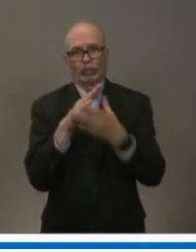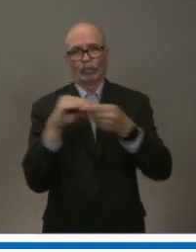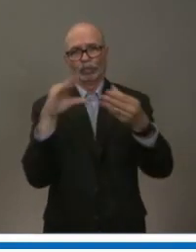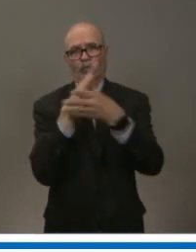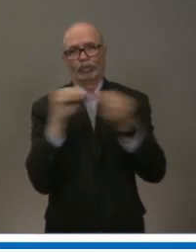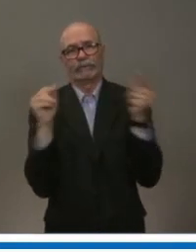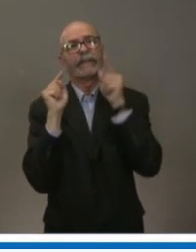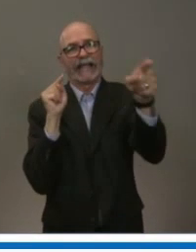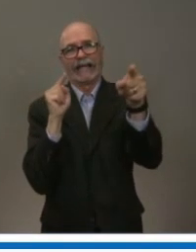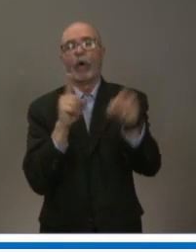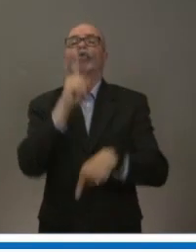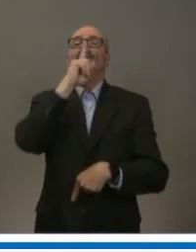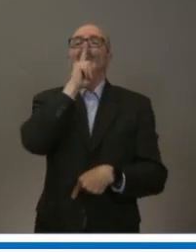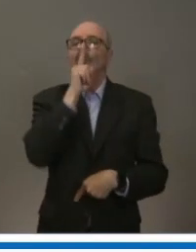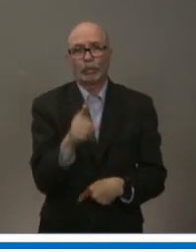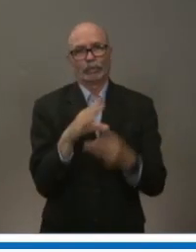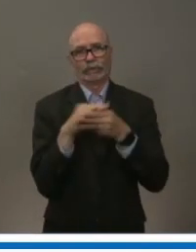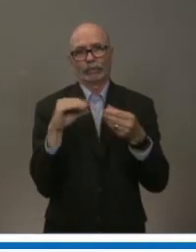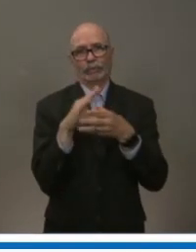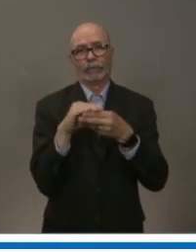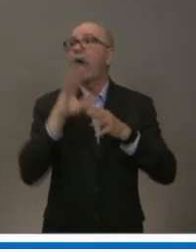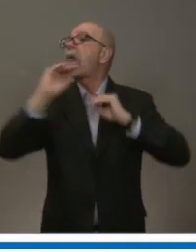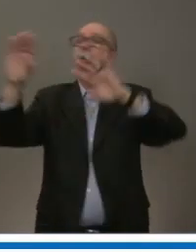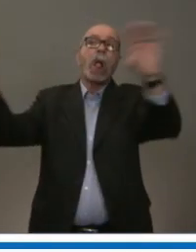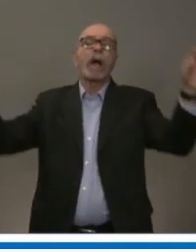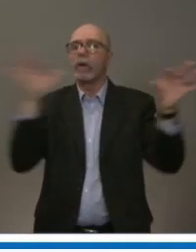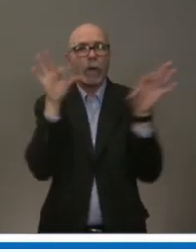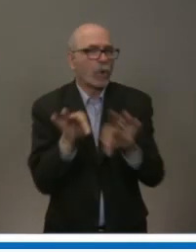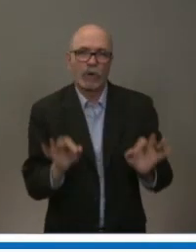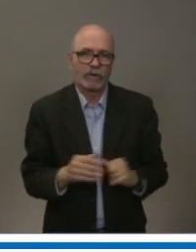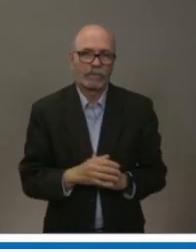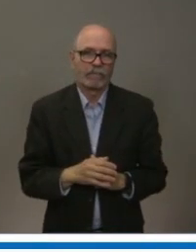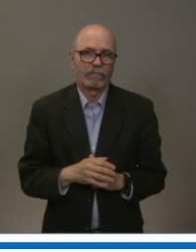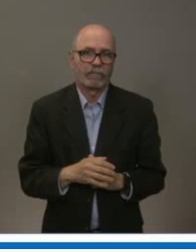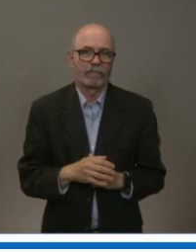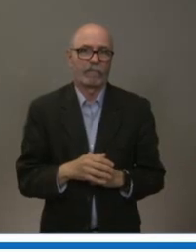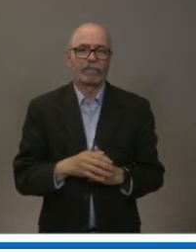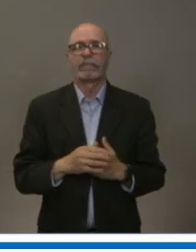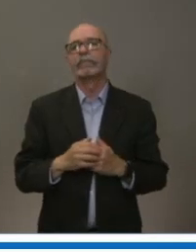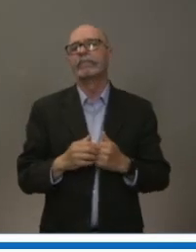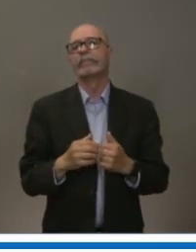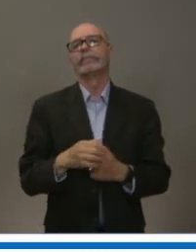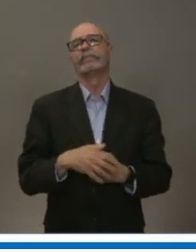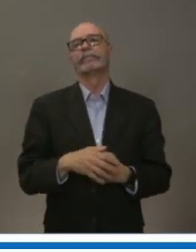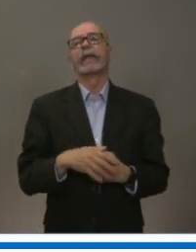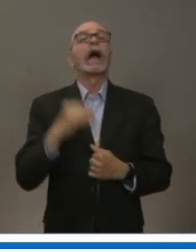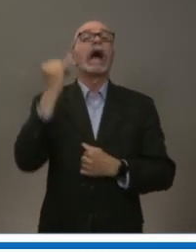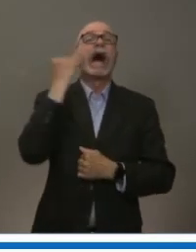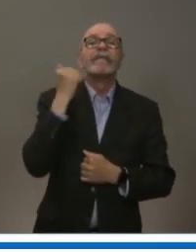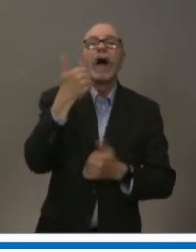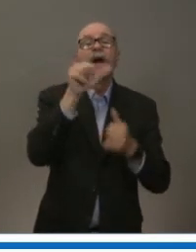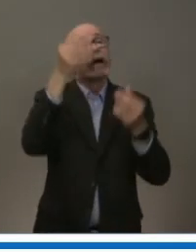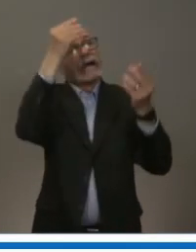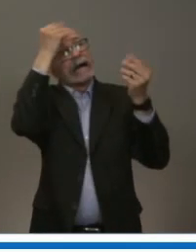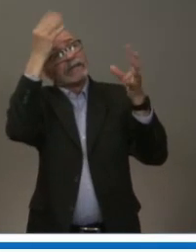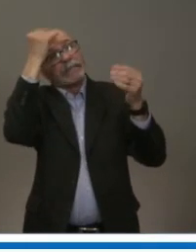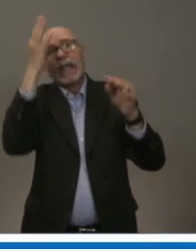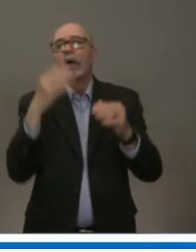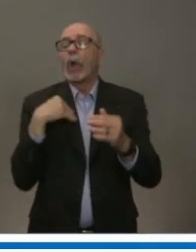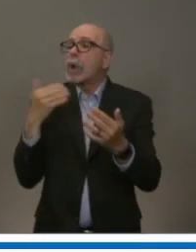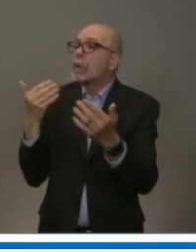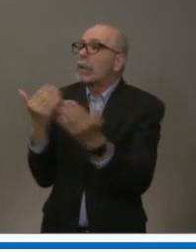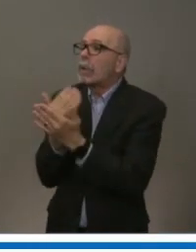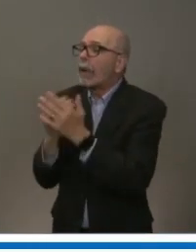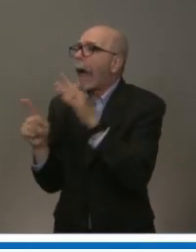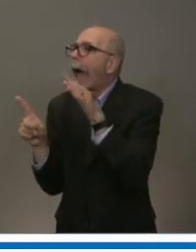COVID-19. We have a process that all the information about new cases and any deaths that may